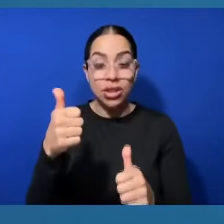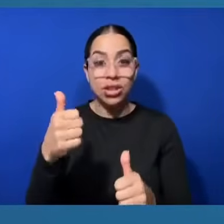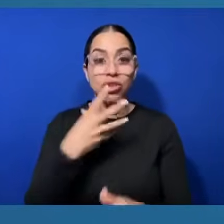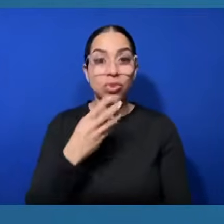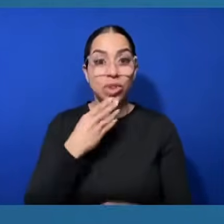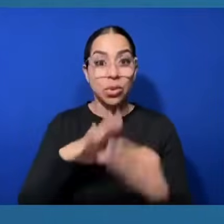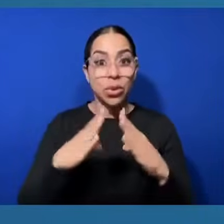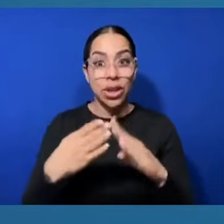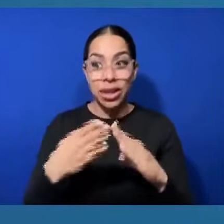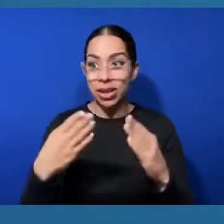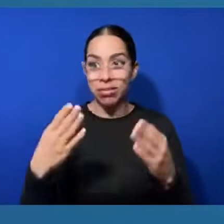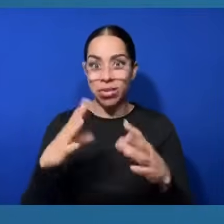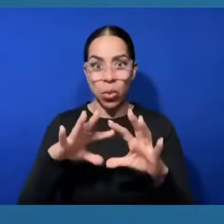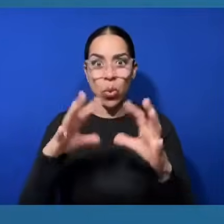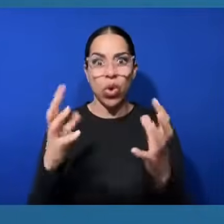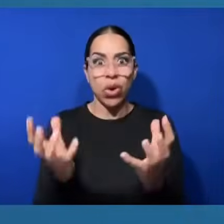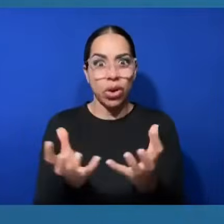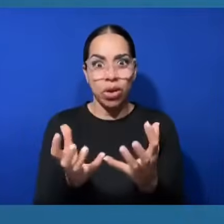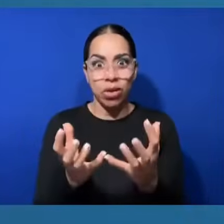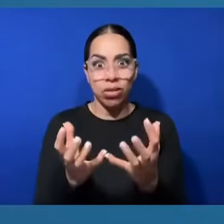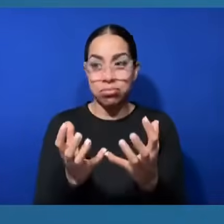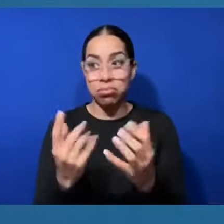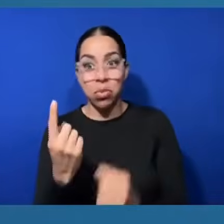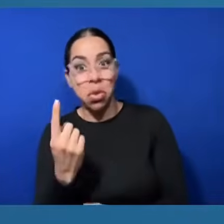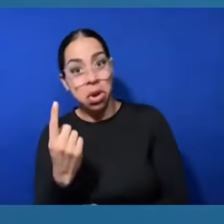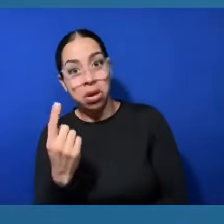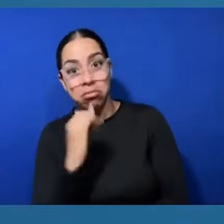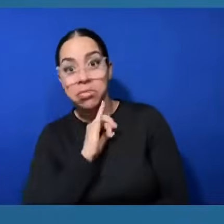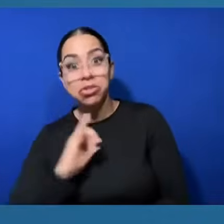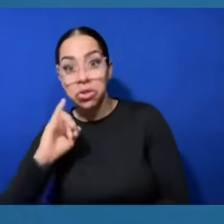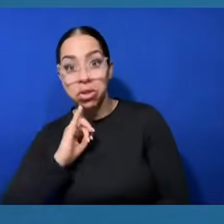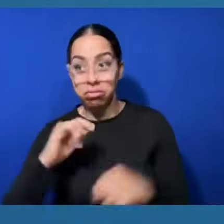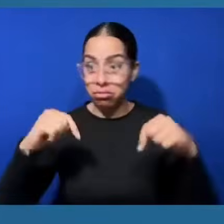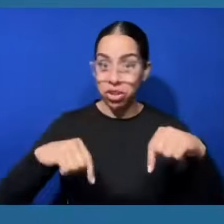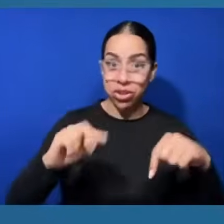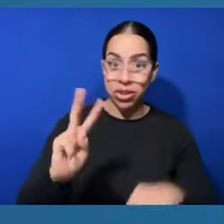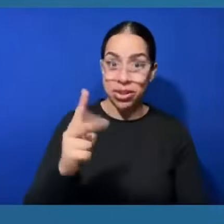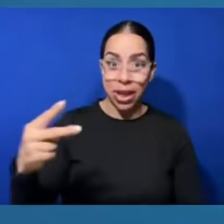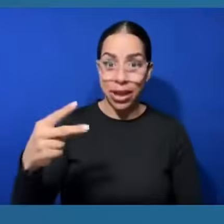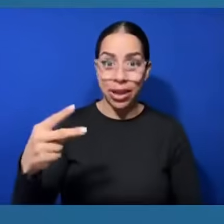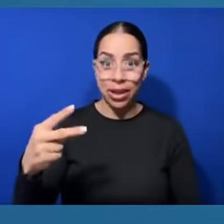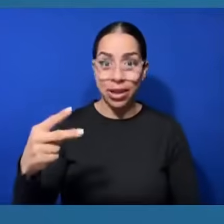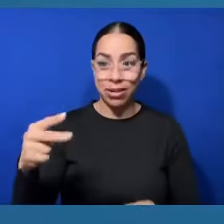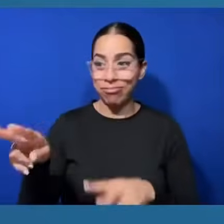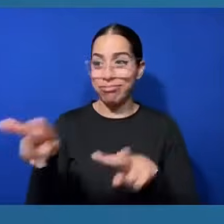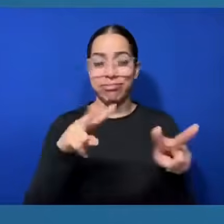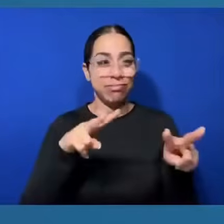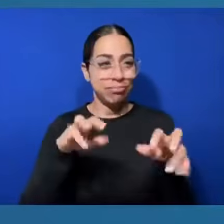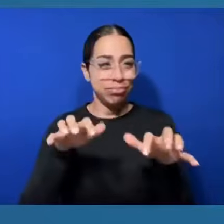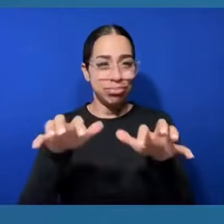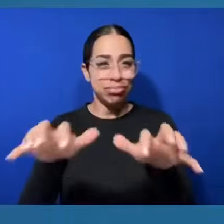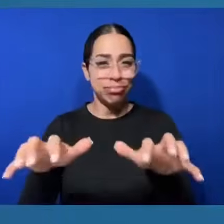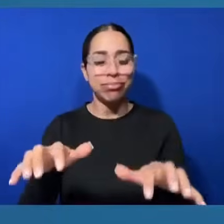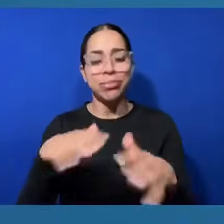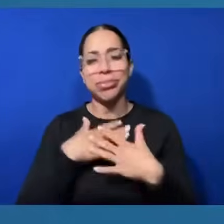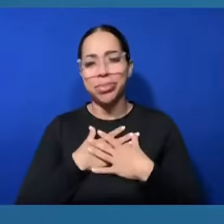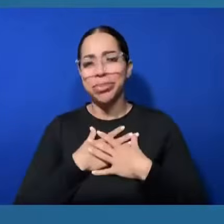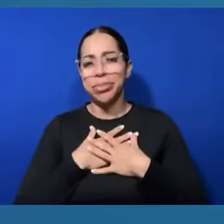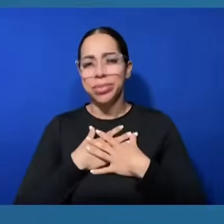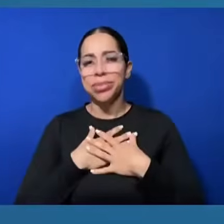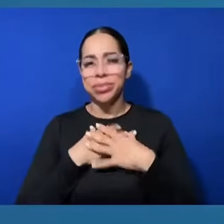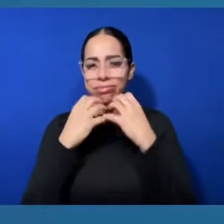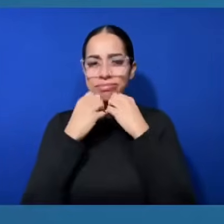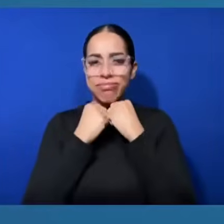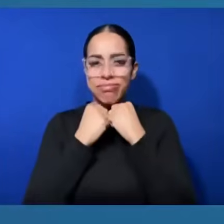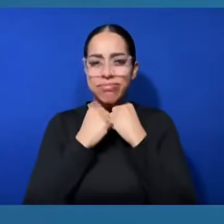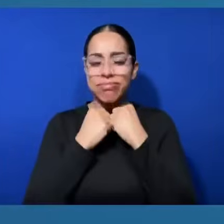something we can never, ever take for granted, and we don't. First of all, thanks to JCRC, Mark